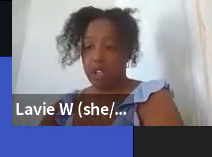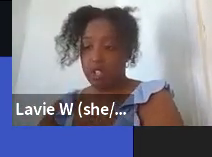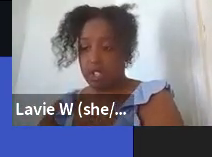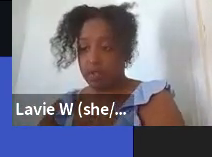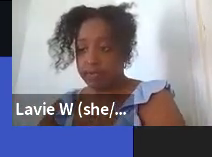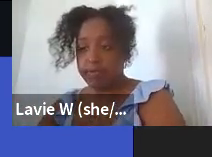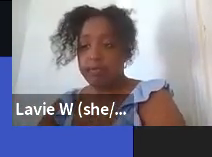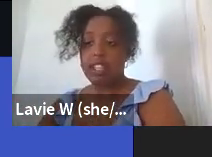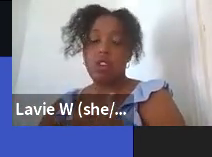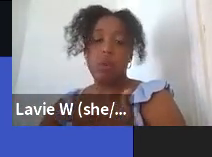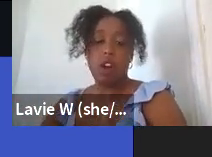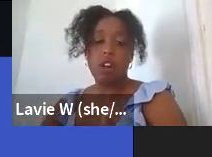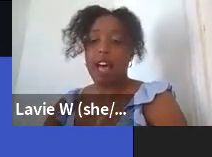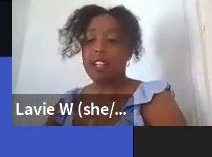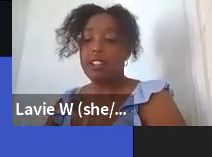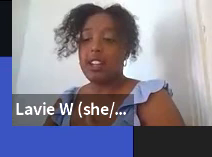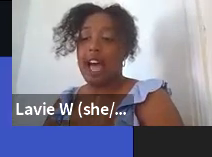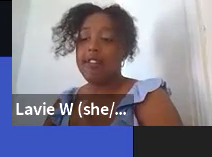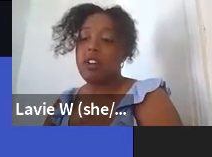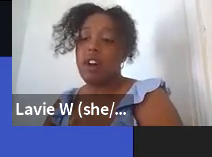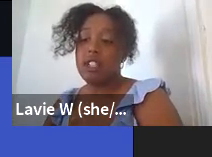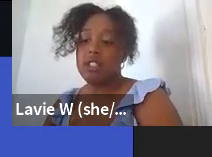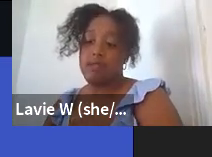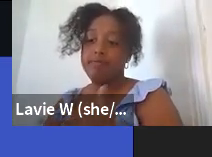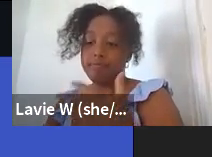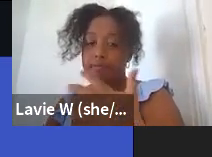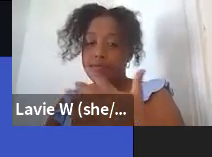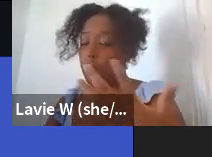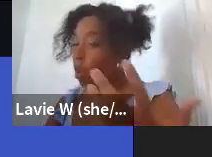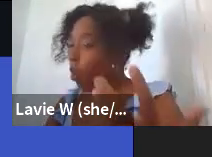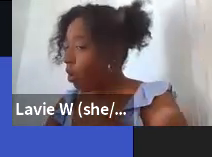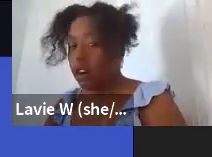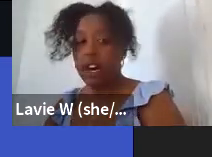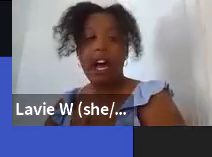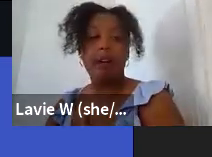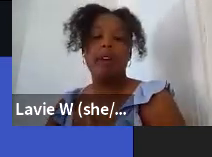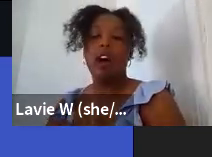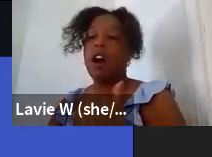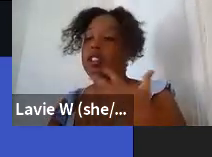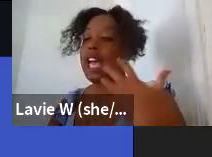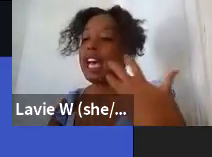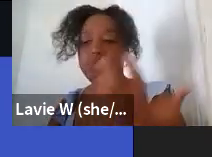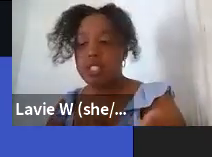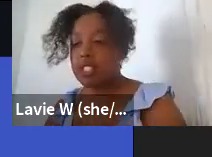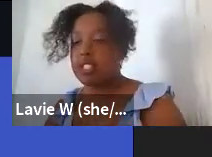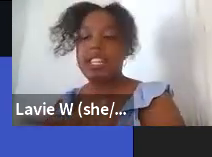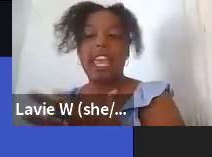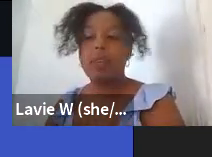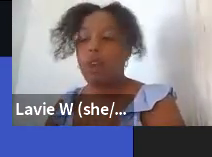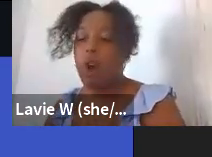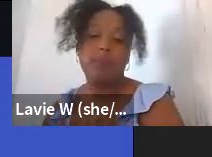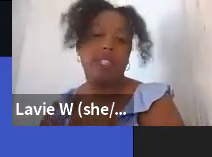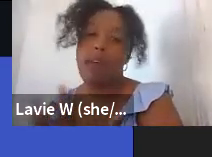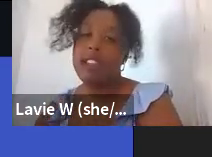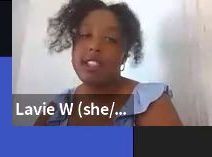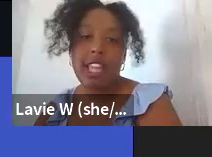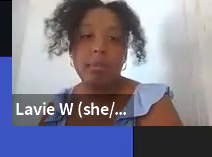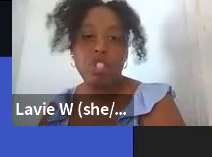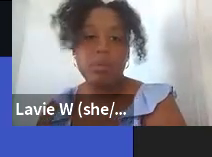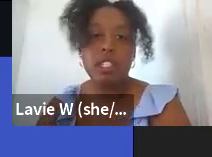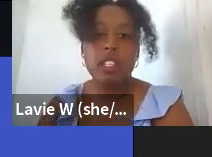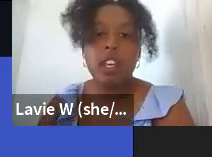capital production. And so we know that avant-gardism or art as resistance can be co-opted by